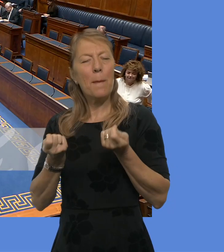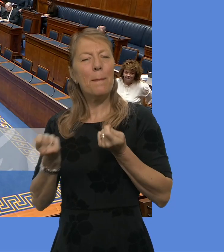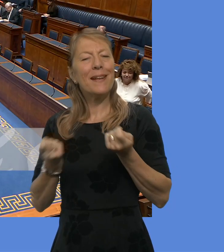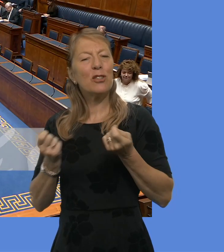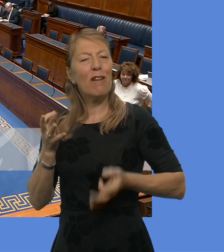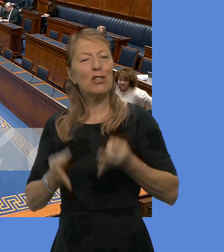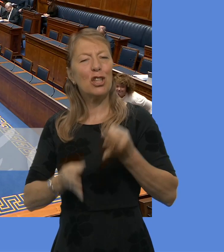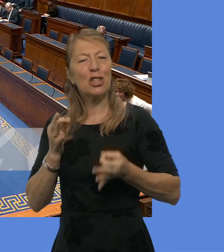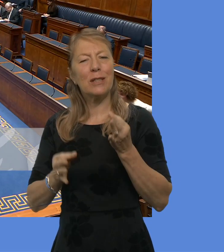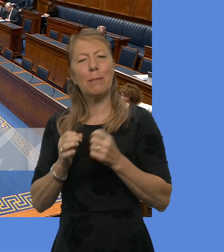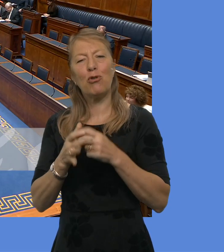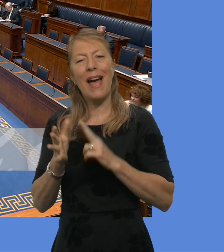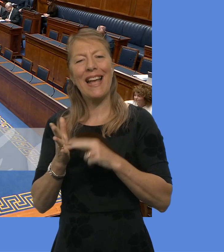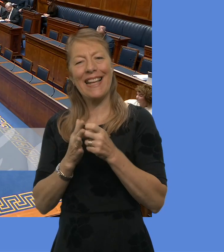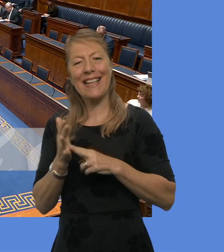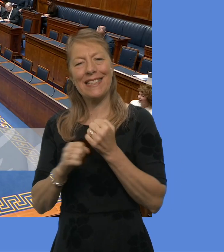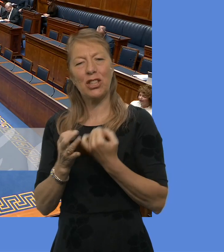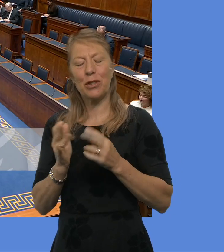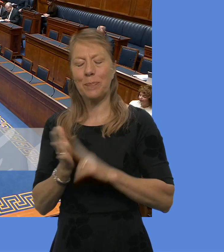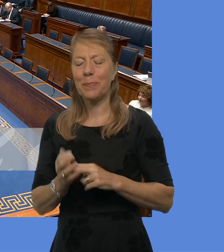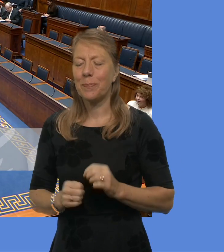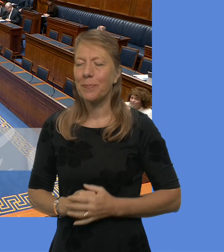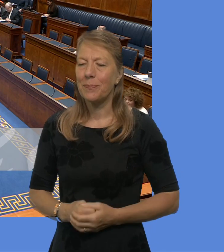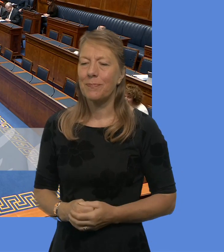Mr Speaker. Question number 1. Minister.